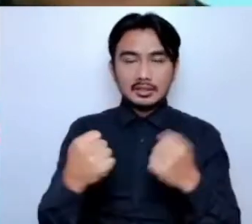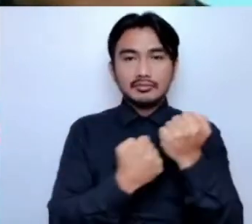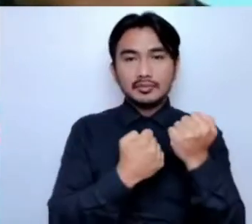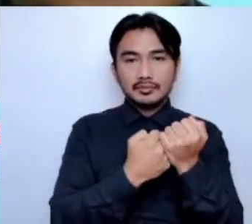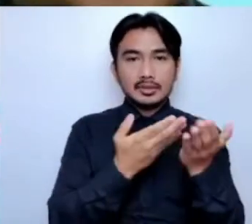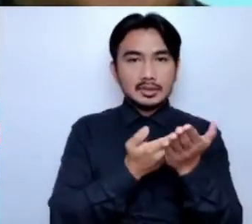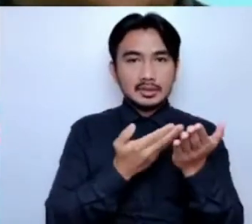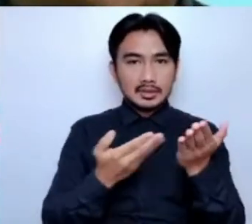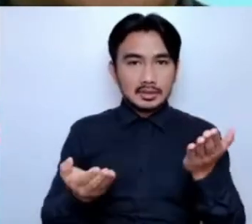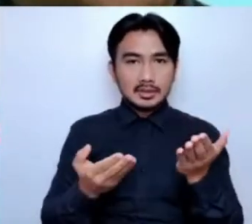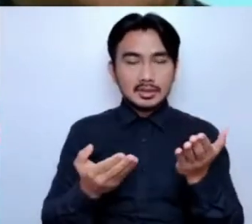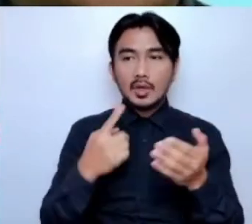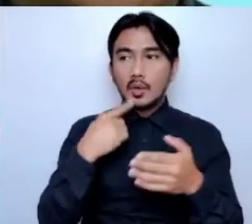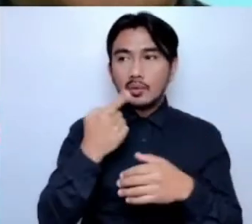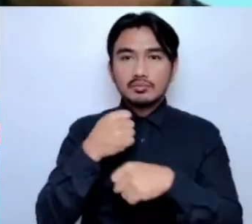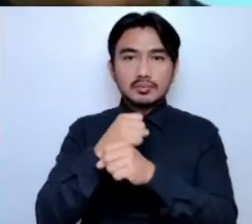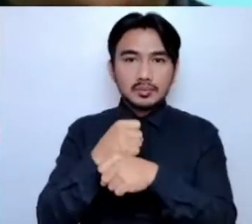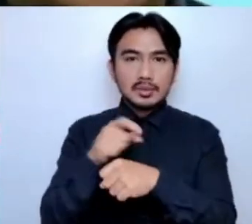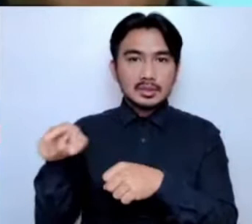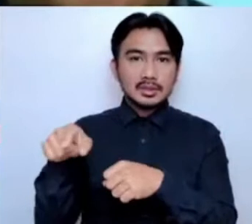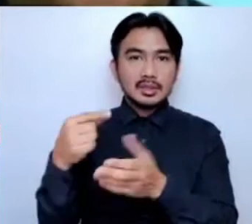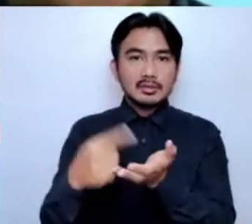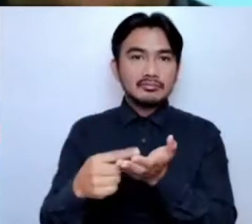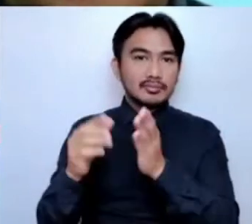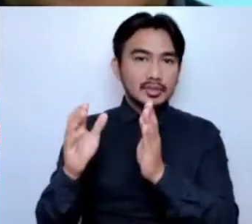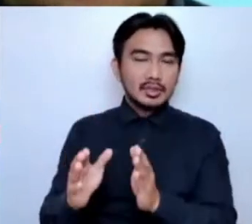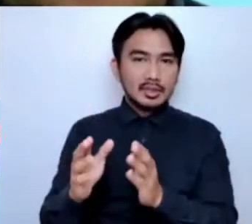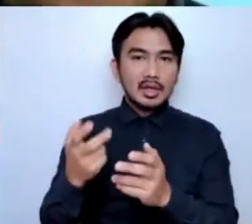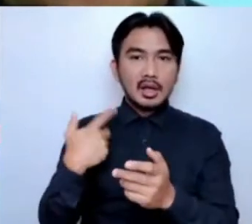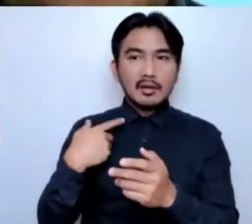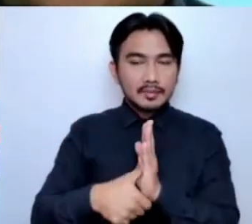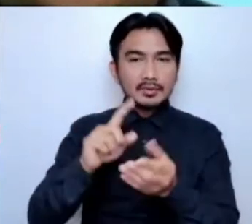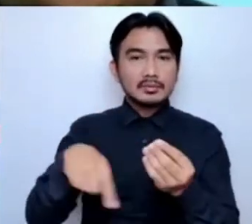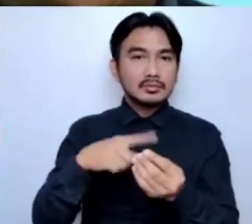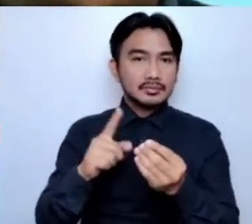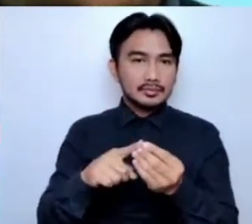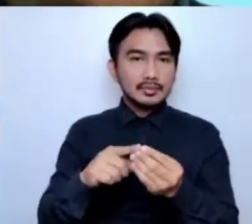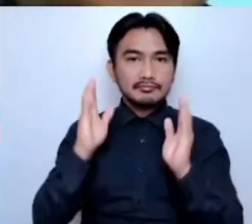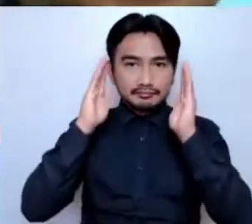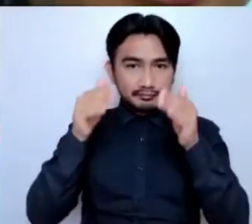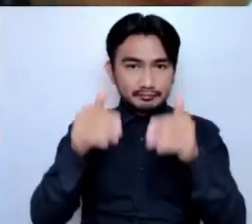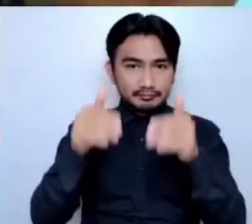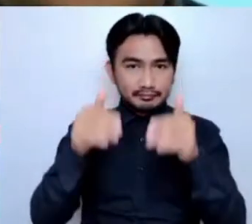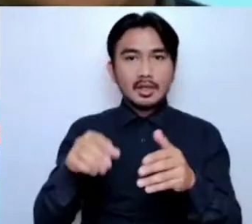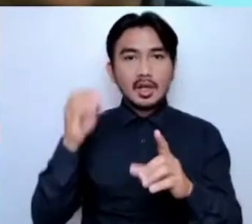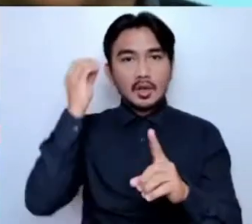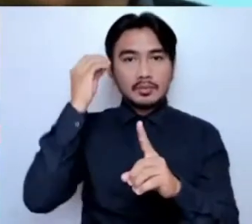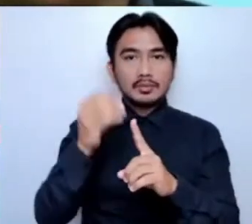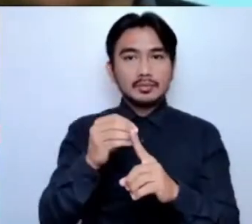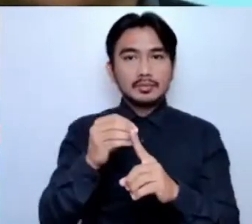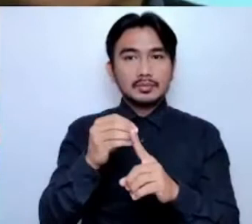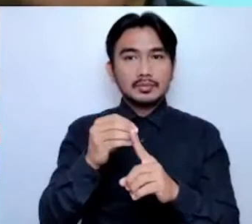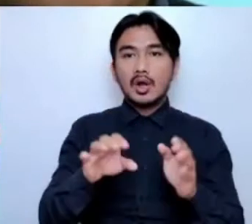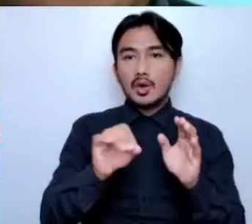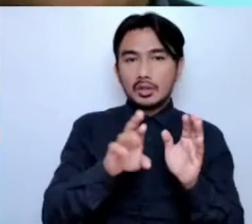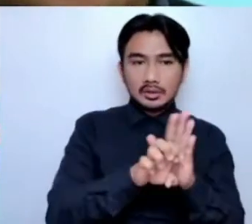by the ratee and used in the lesson delivery that highlights the objectives, whether it's an activity sheet, one lesson